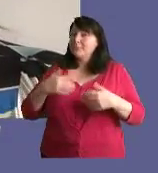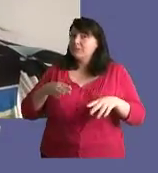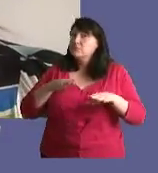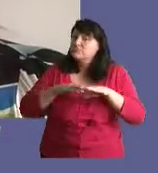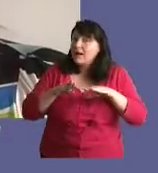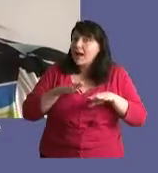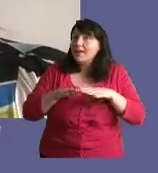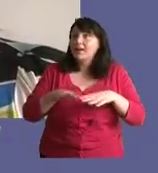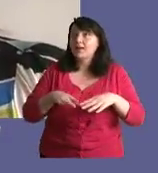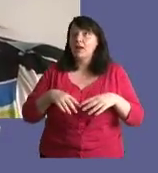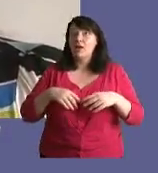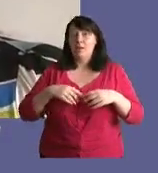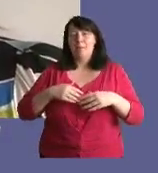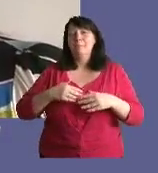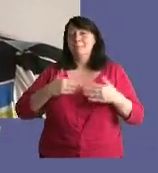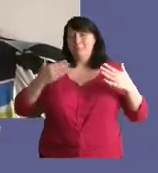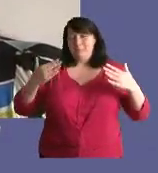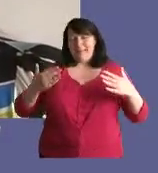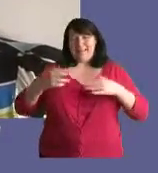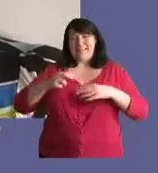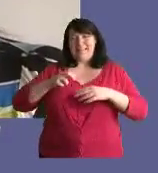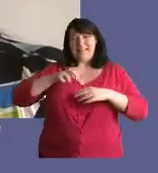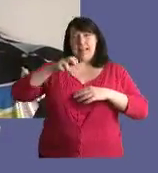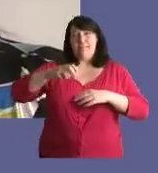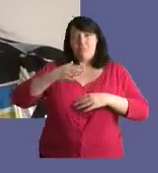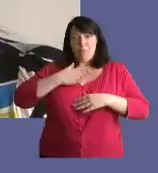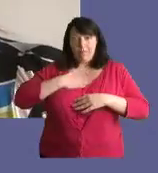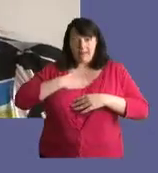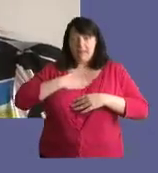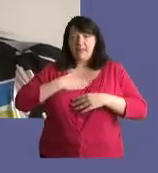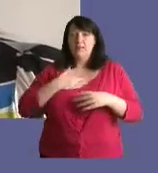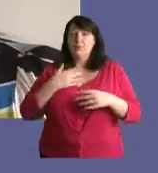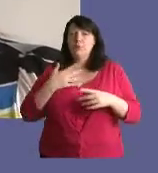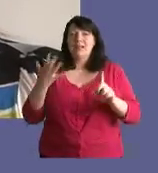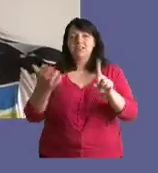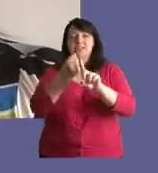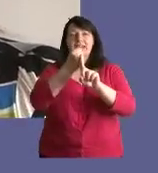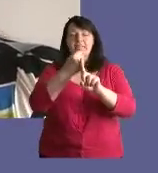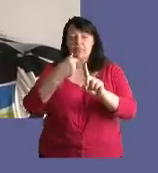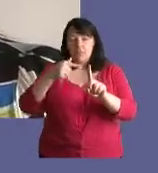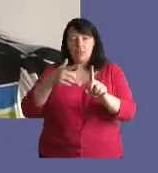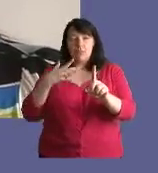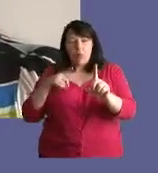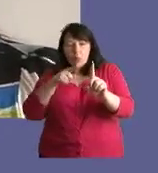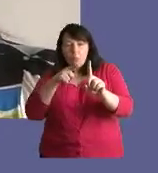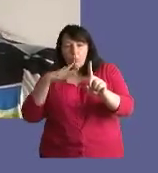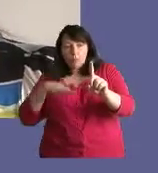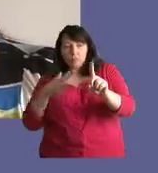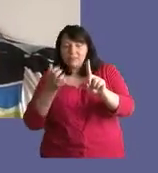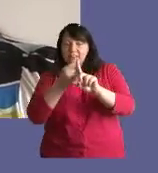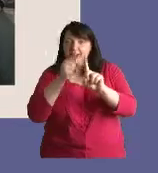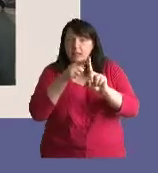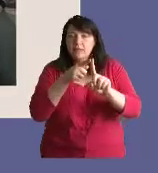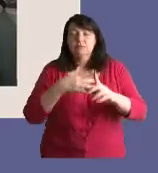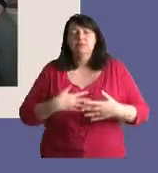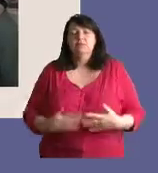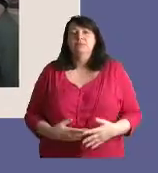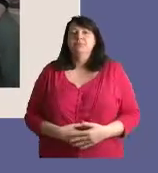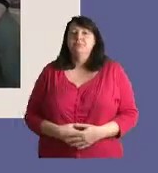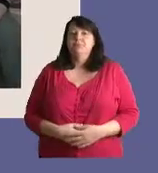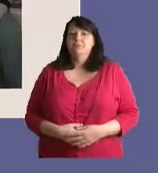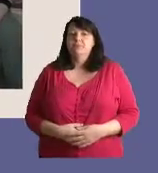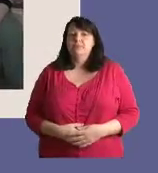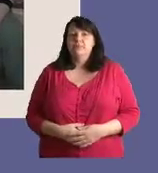the training, it was a really big step for me to achieve what I wanted to